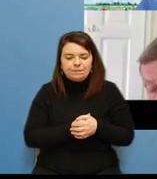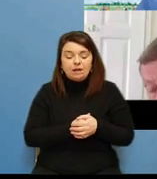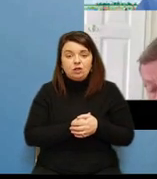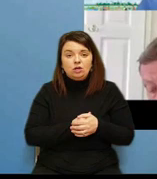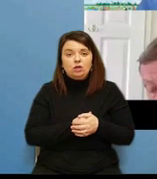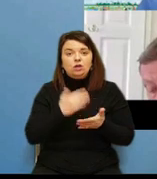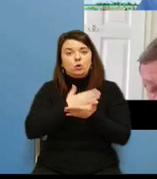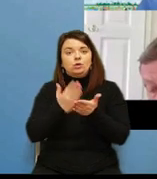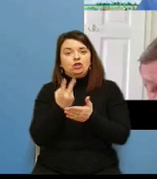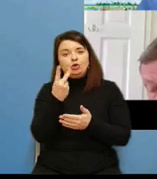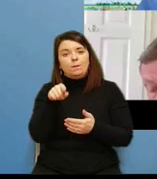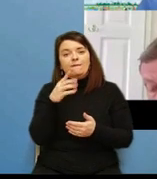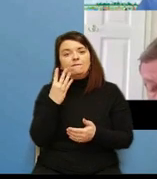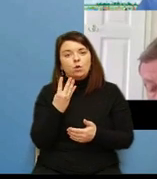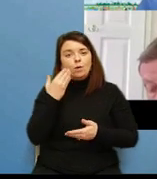on.